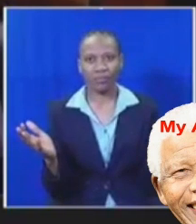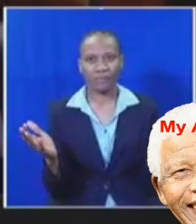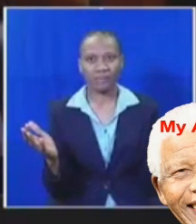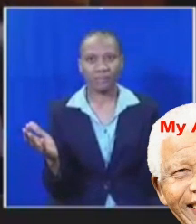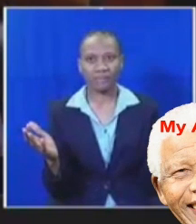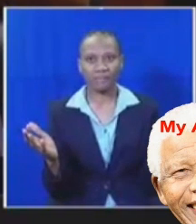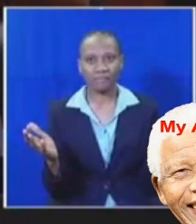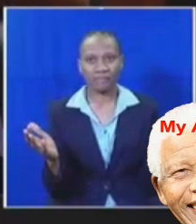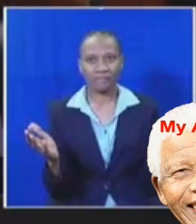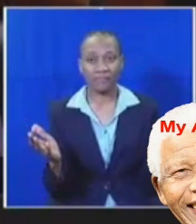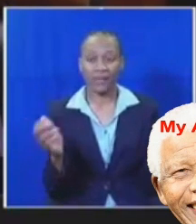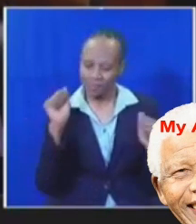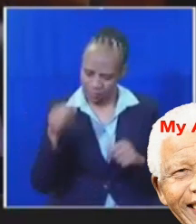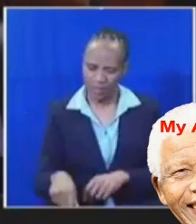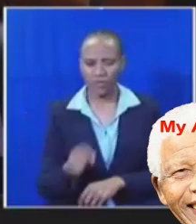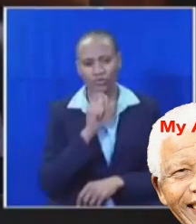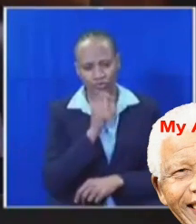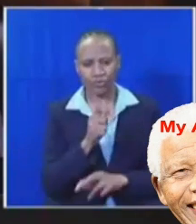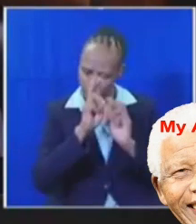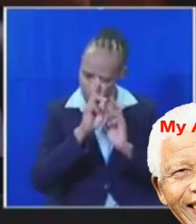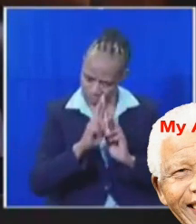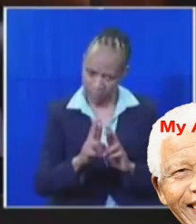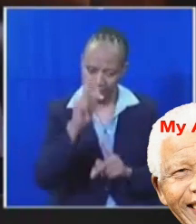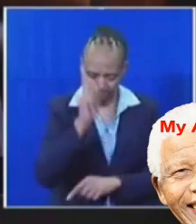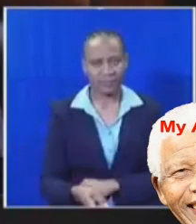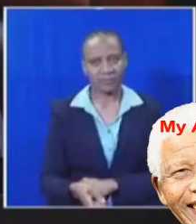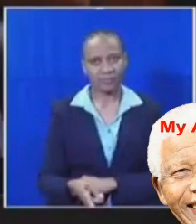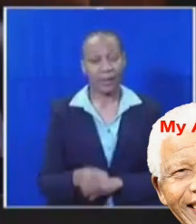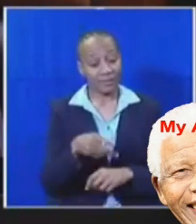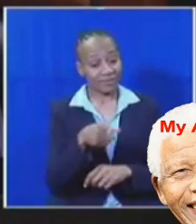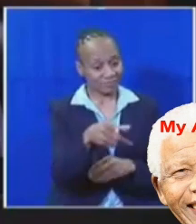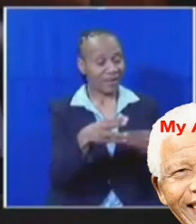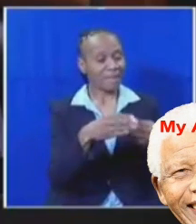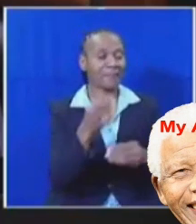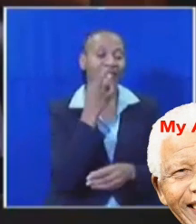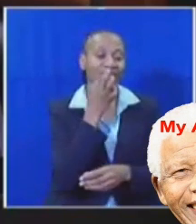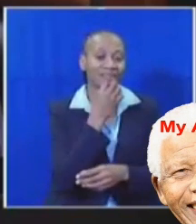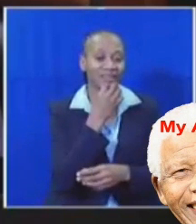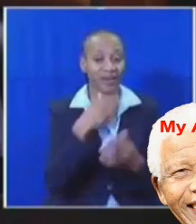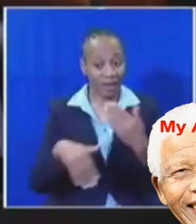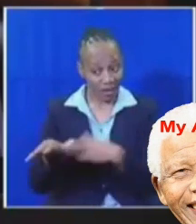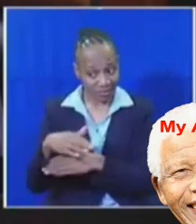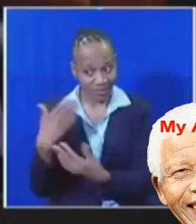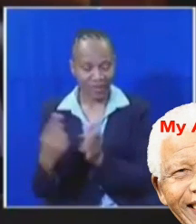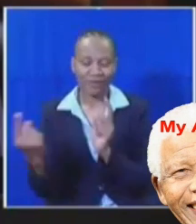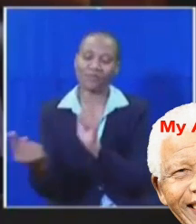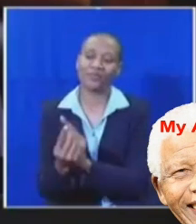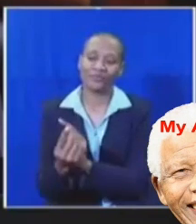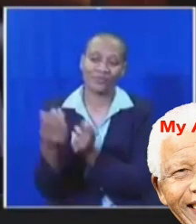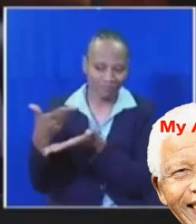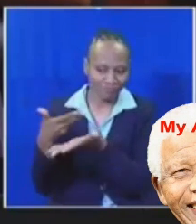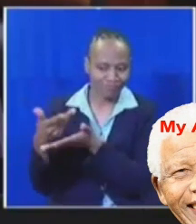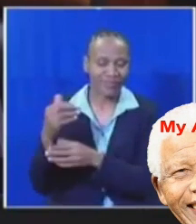surely the truth also must be respected, and that's why the member had said earlier to you, he will answer you outside. He doesn't have